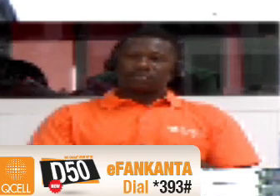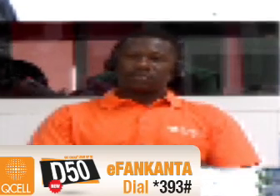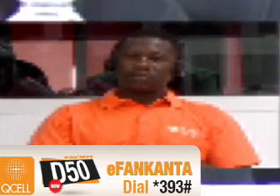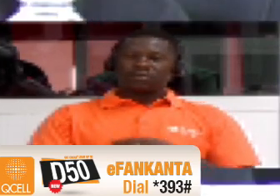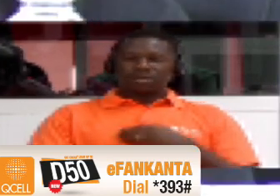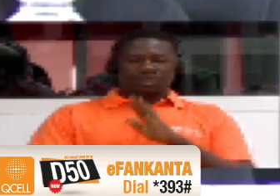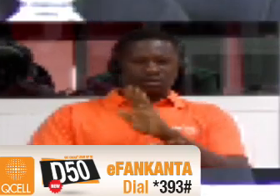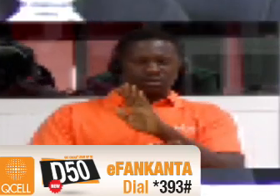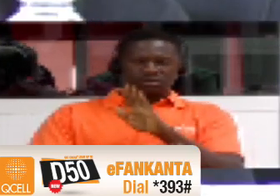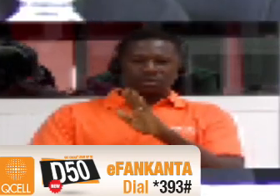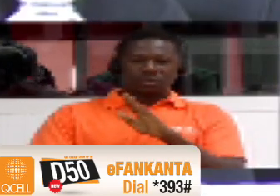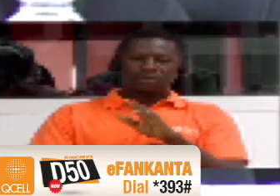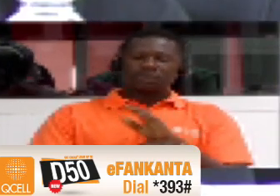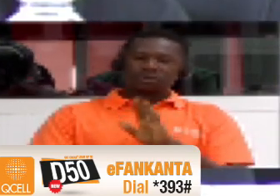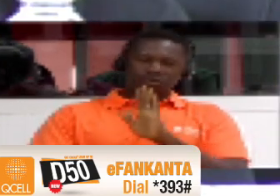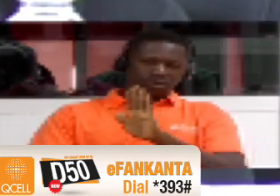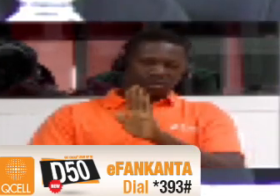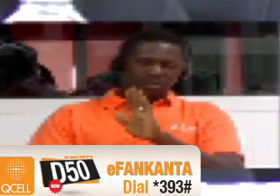just interrupt?